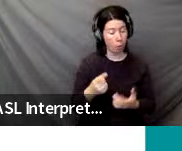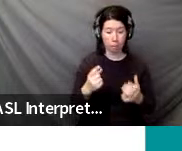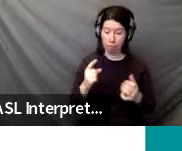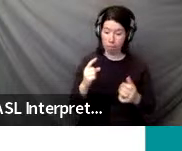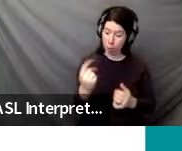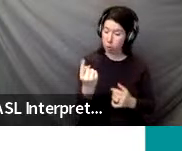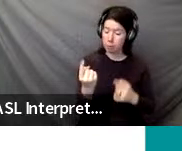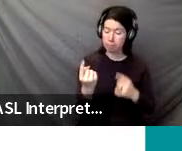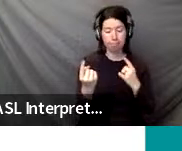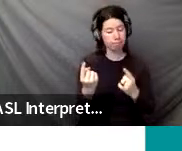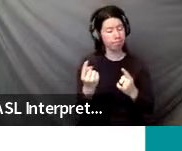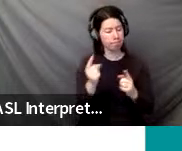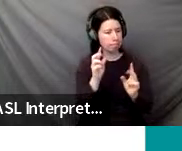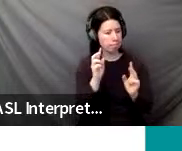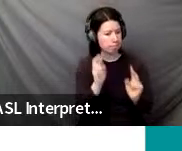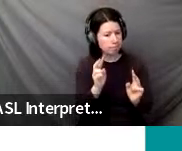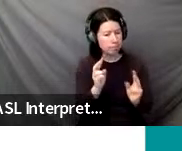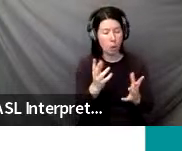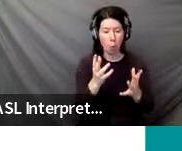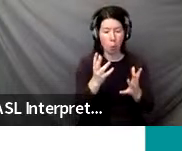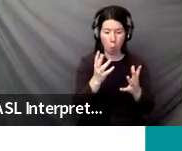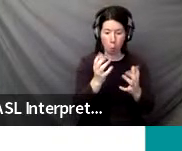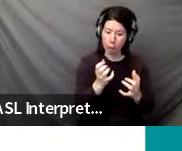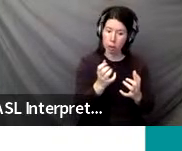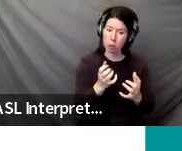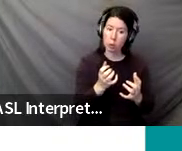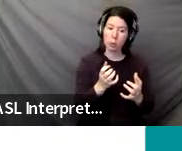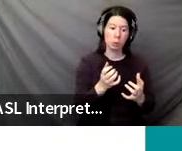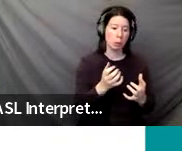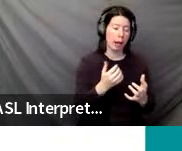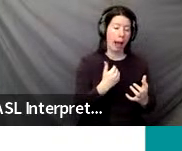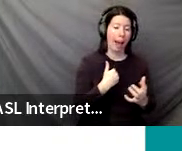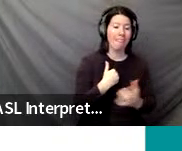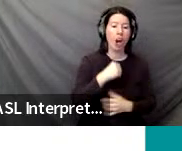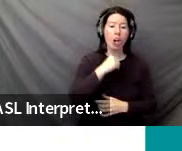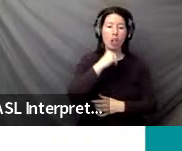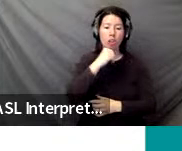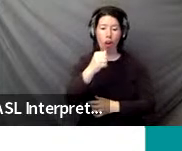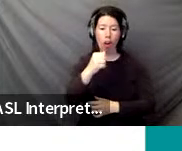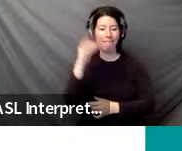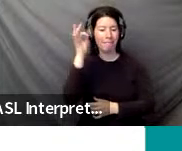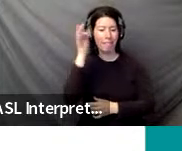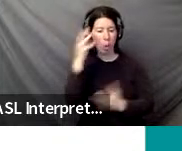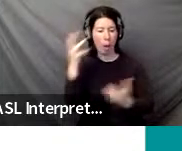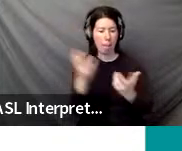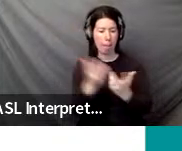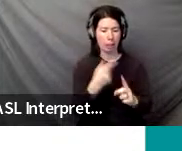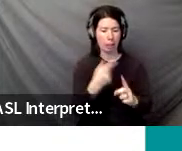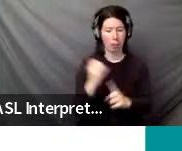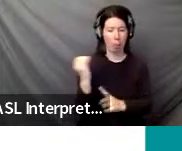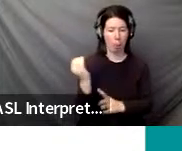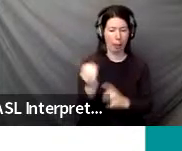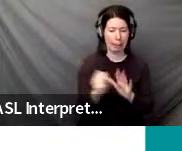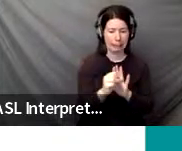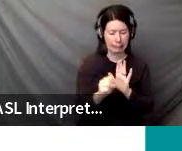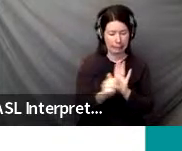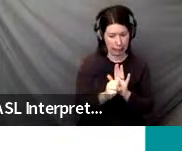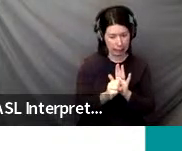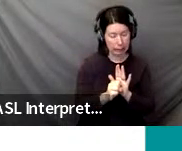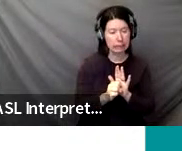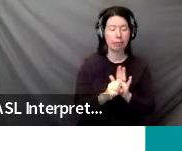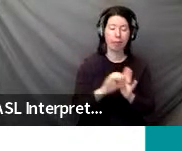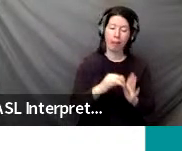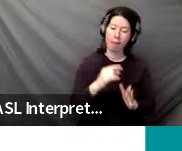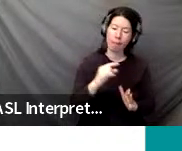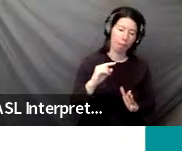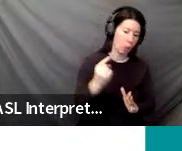secure our non-federal match from the state of Oregon. So this will be